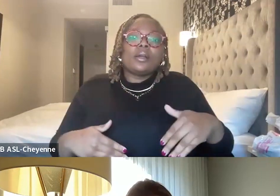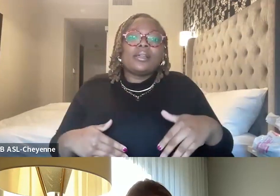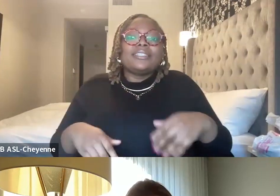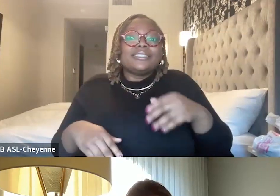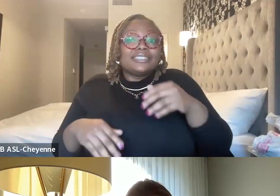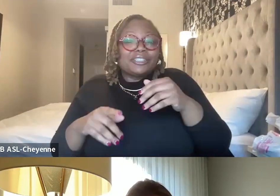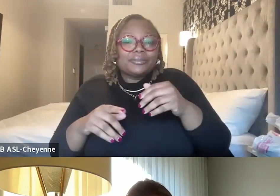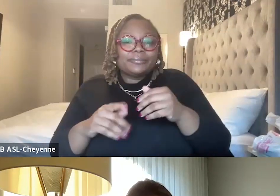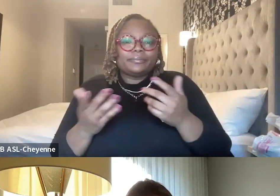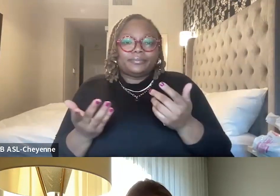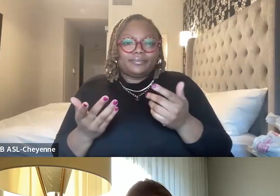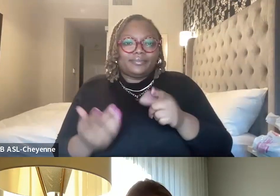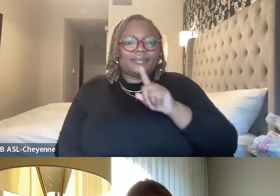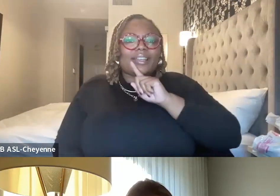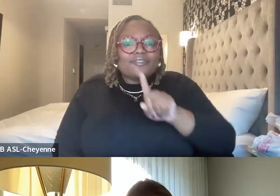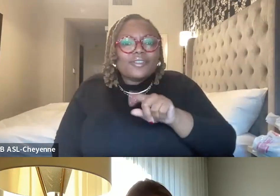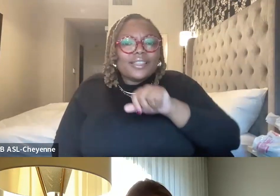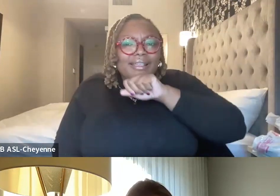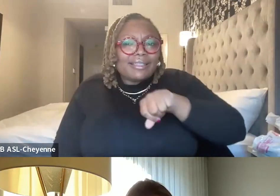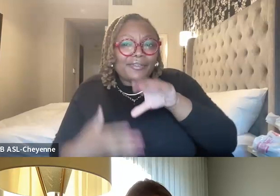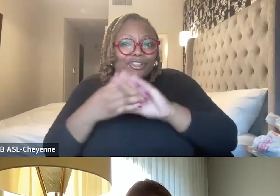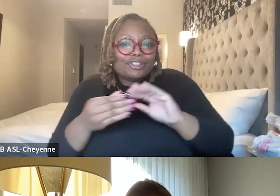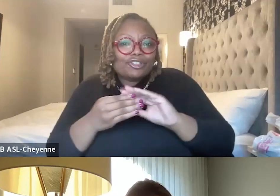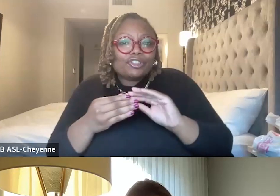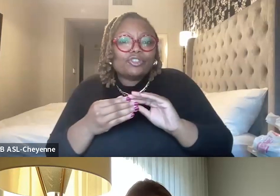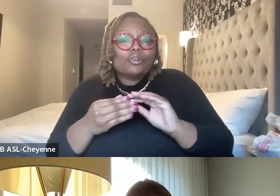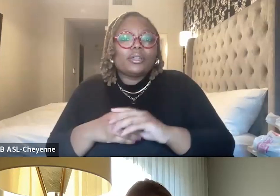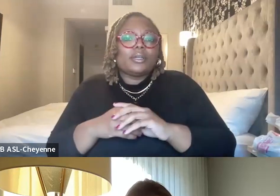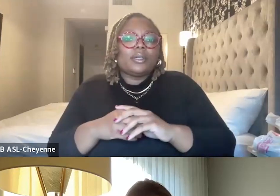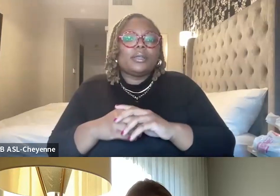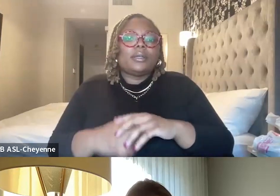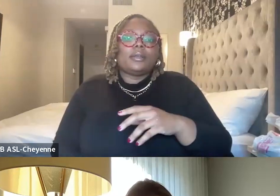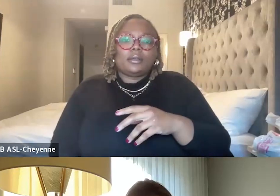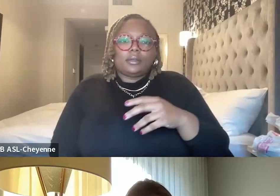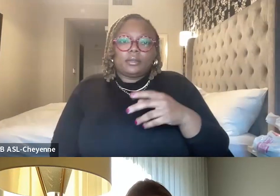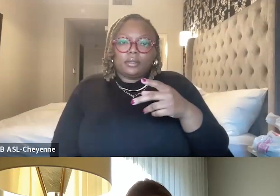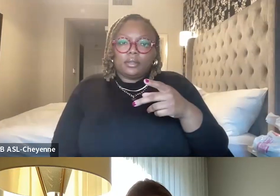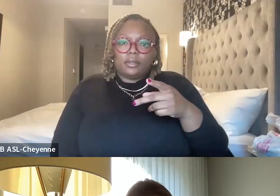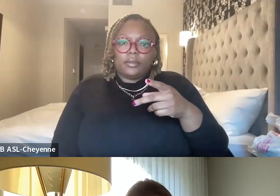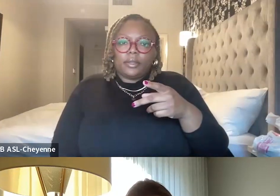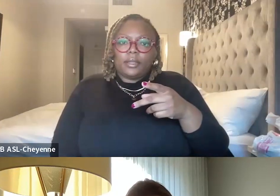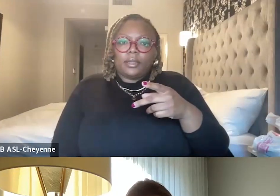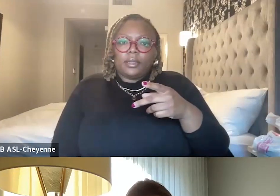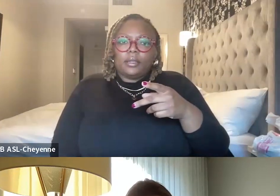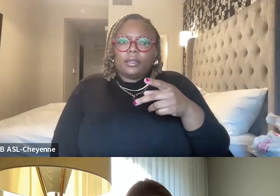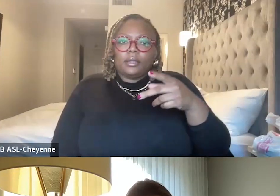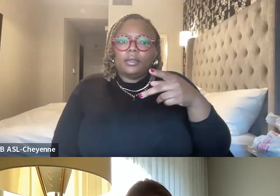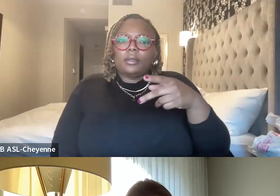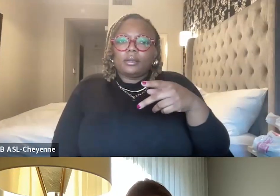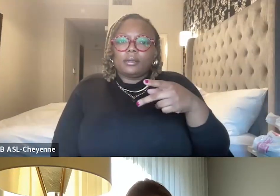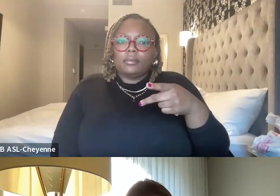different realities. I really love the story of Priscilla, for example. The grandfather of Priscilla, he's a minister in Assembleia de Deus. Assembleia de Deus